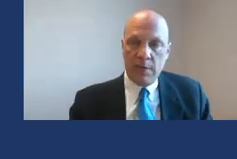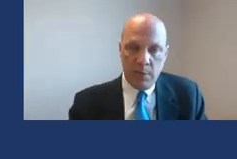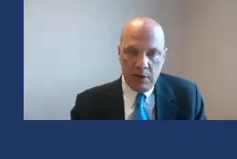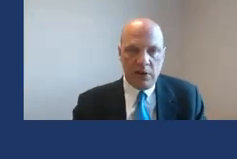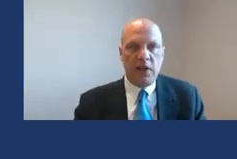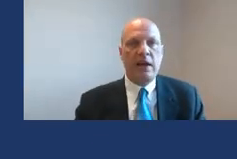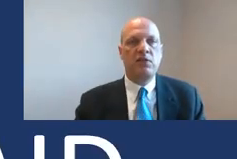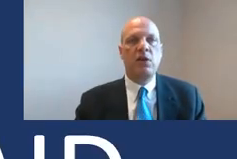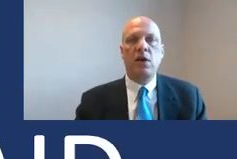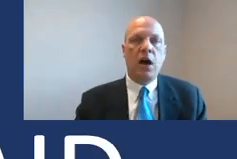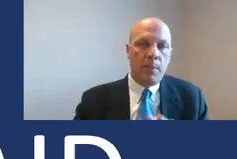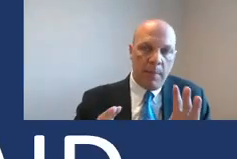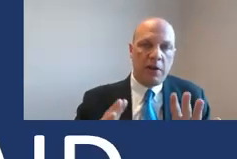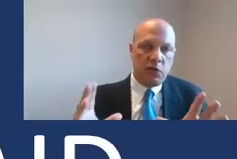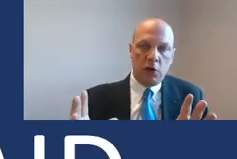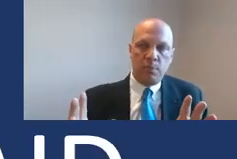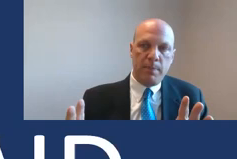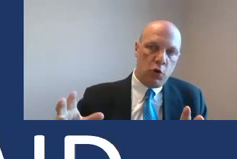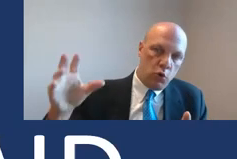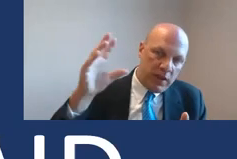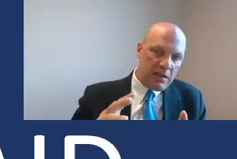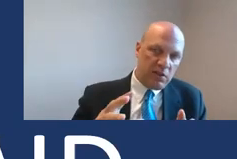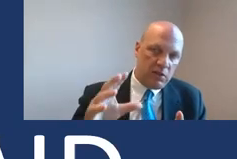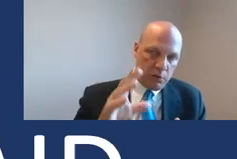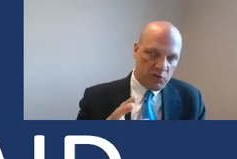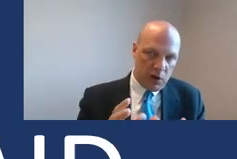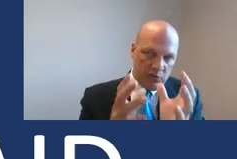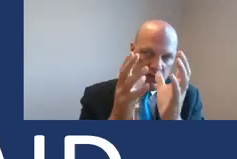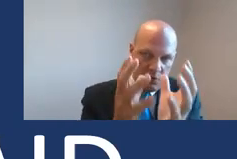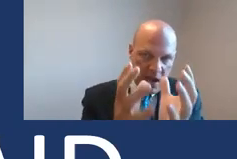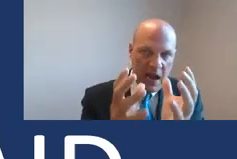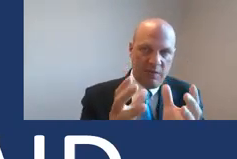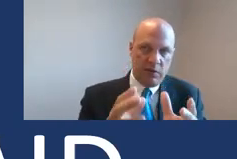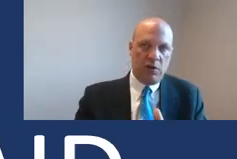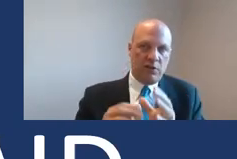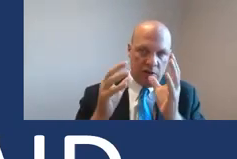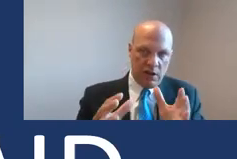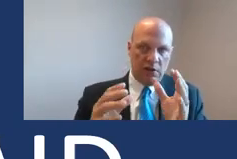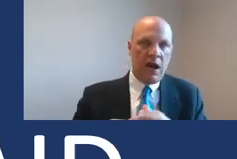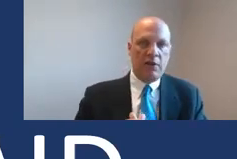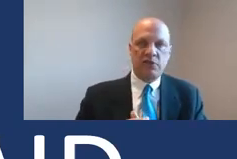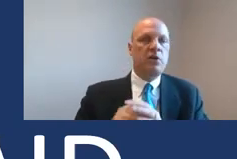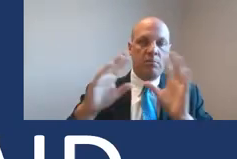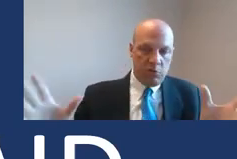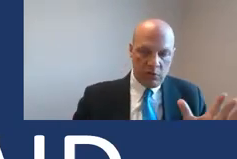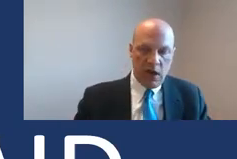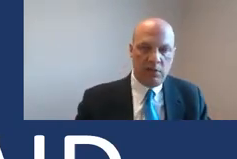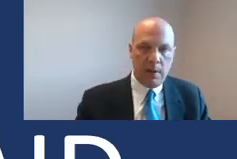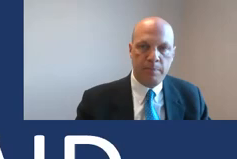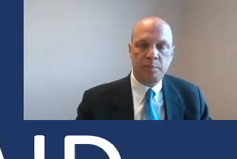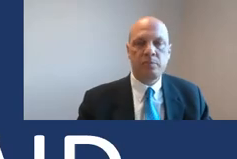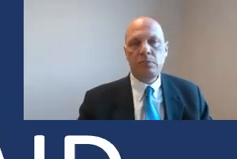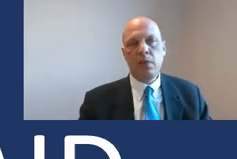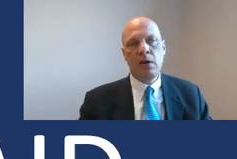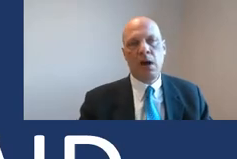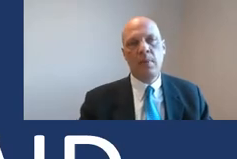But not everybody does that. About a third of the people who get the prescription, so they have the drugs, they're in their house, don't take